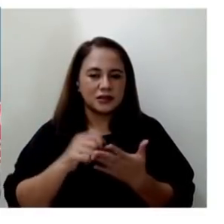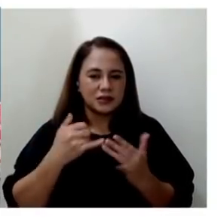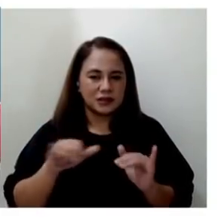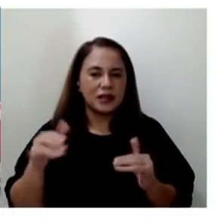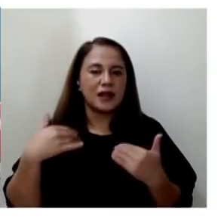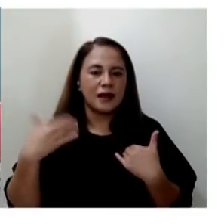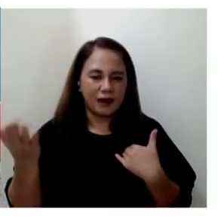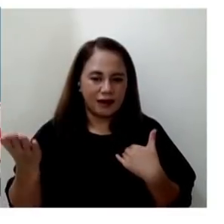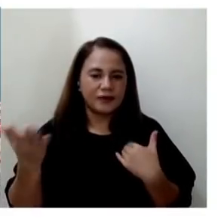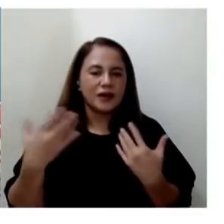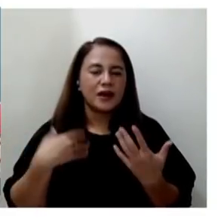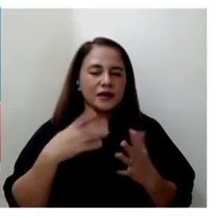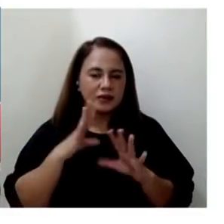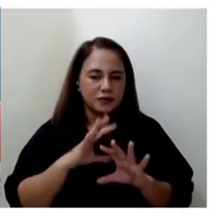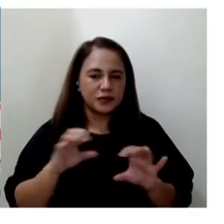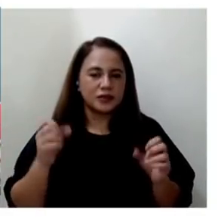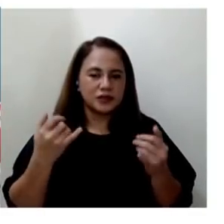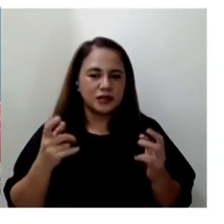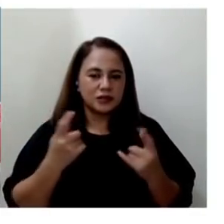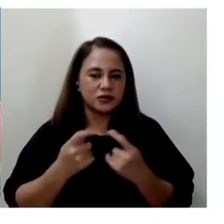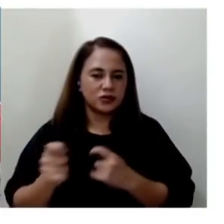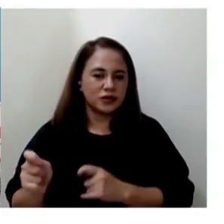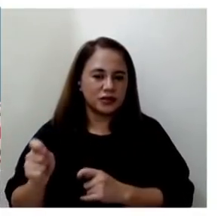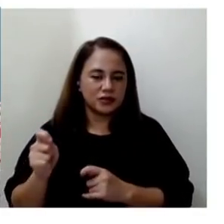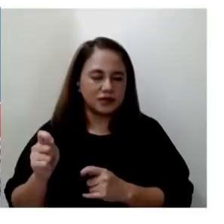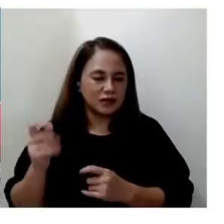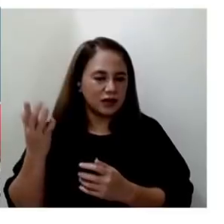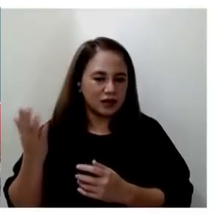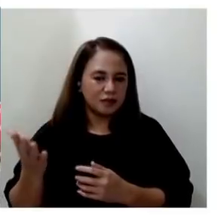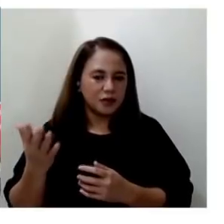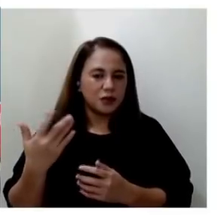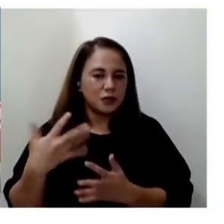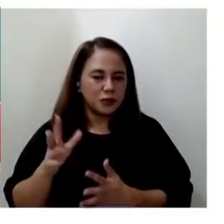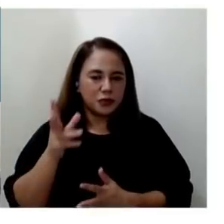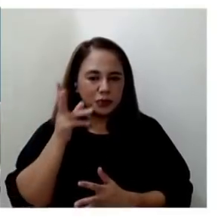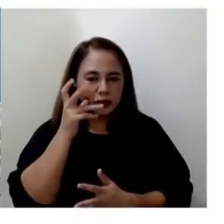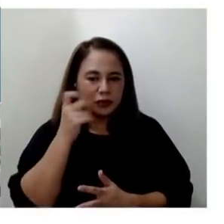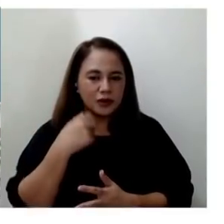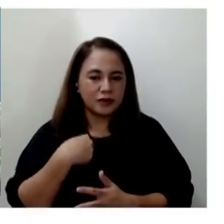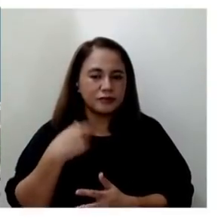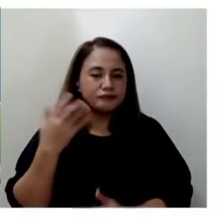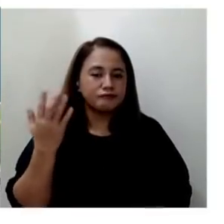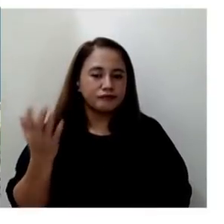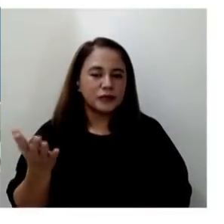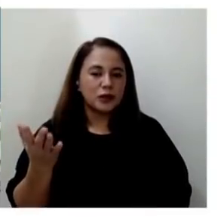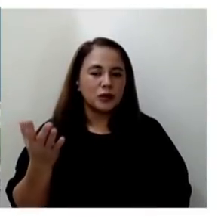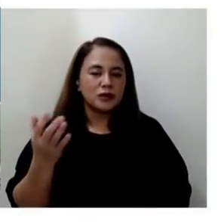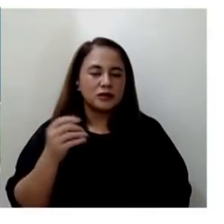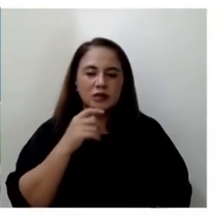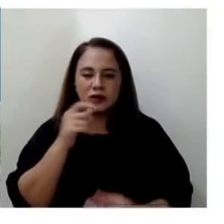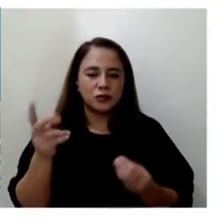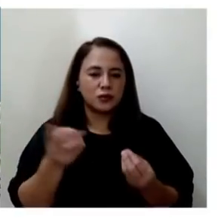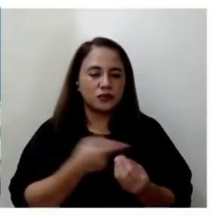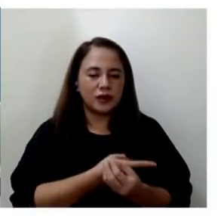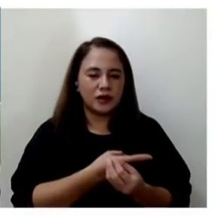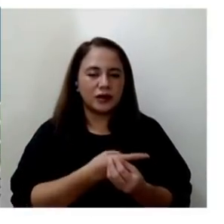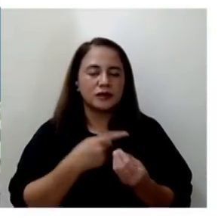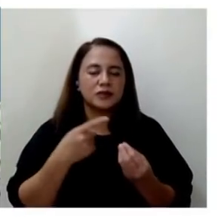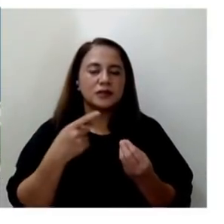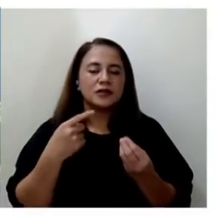the President seems to still trust him? And we just heard from him recently that he won't fire the Secretary even